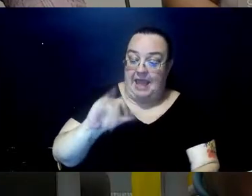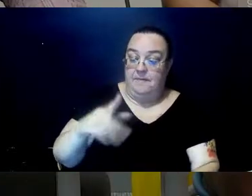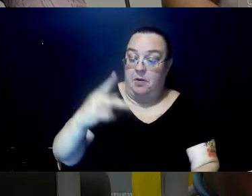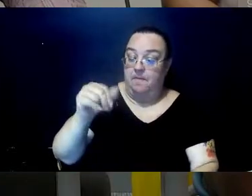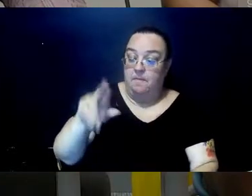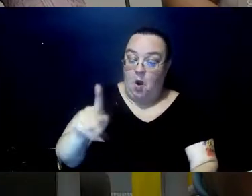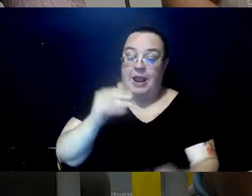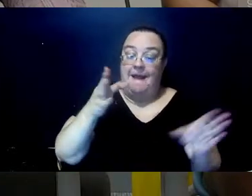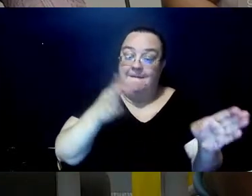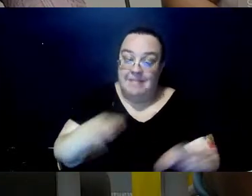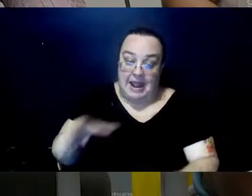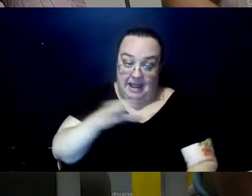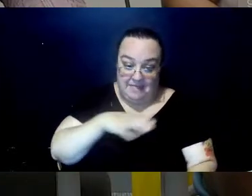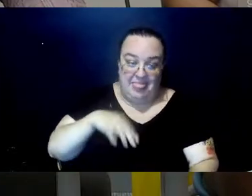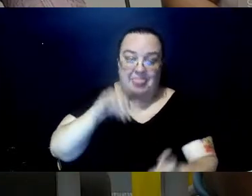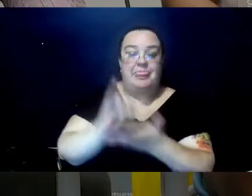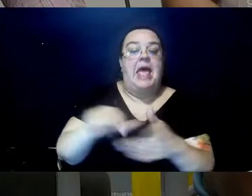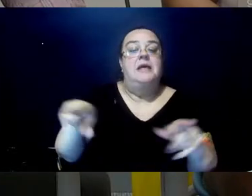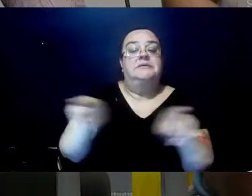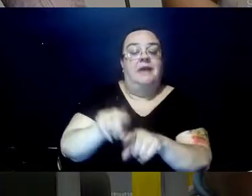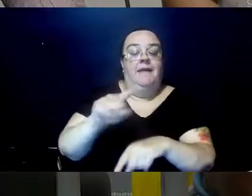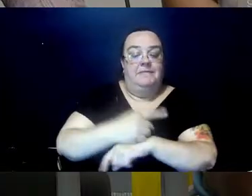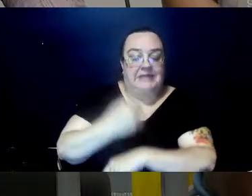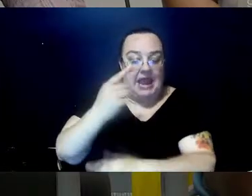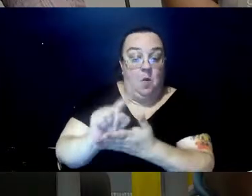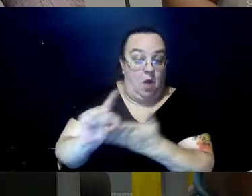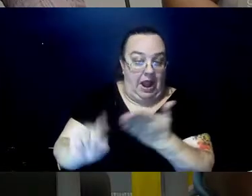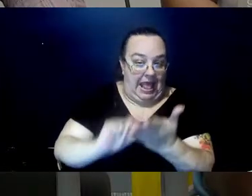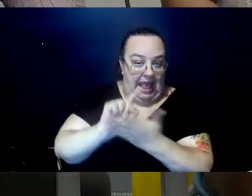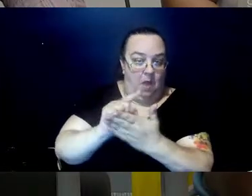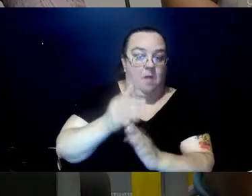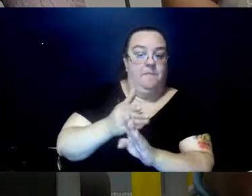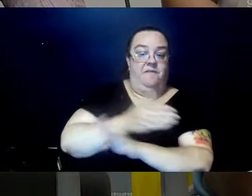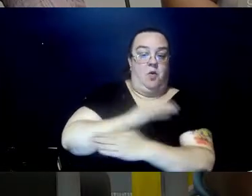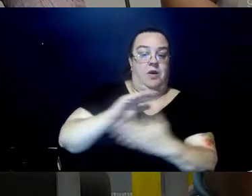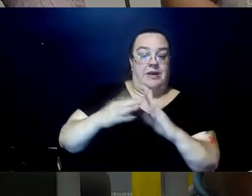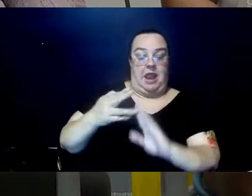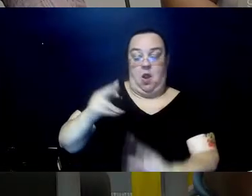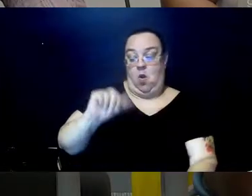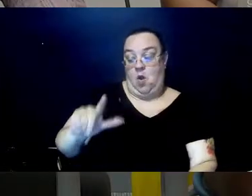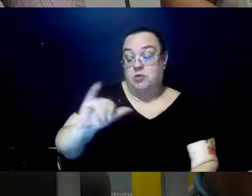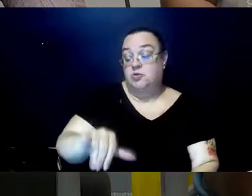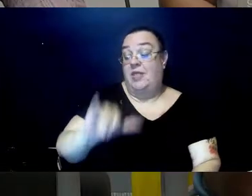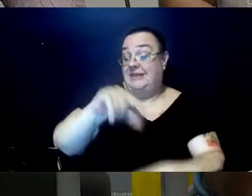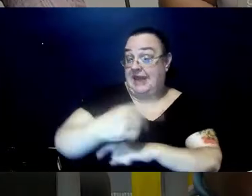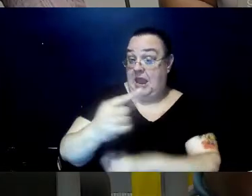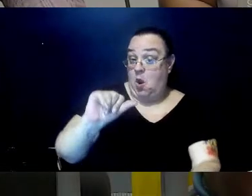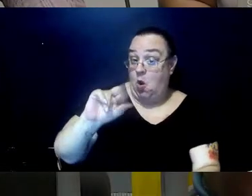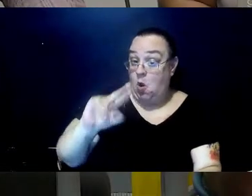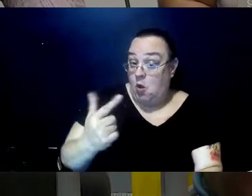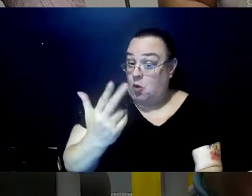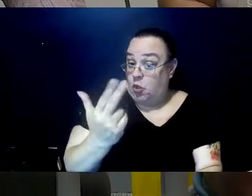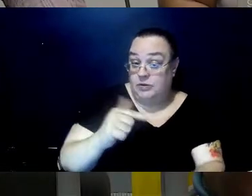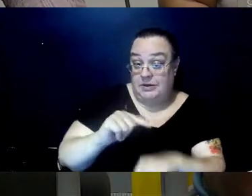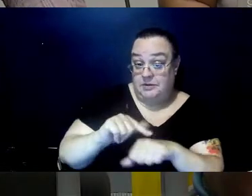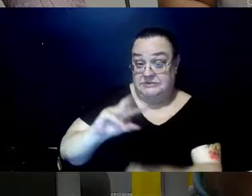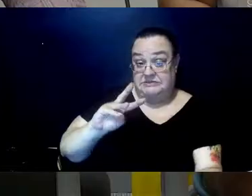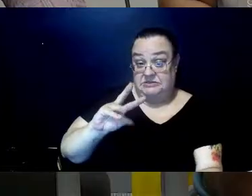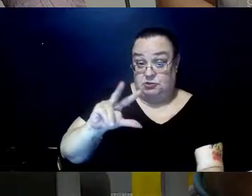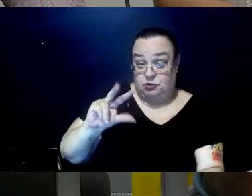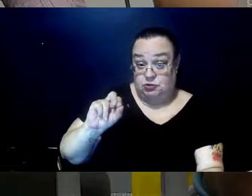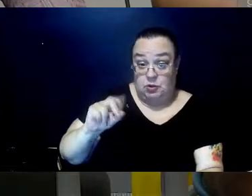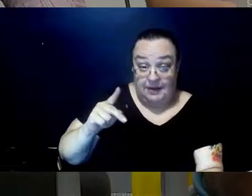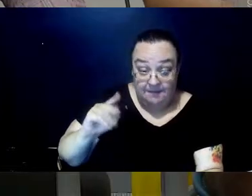1 hour before the town hall meeting. So that day, August 13th at 6:30 p.m.,